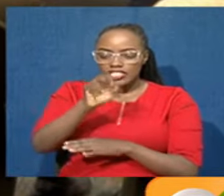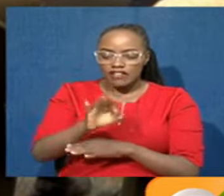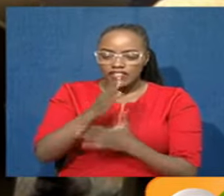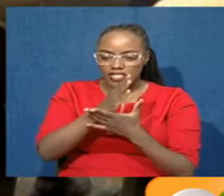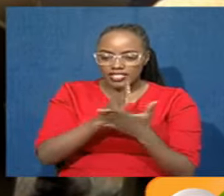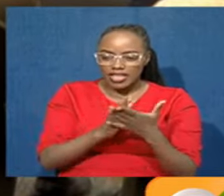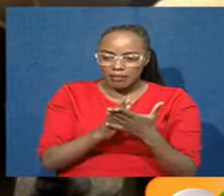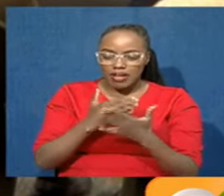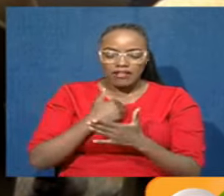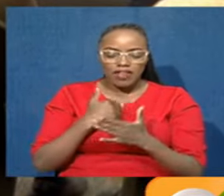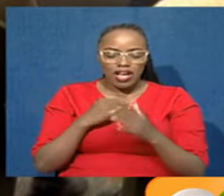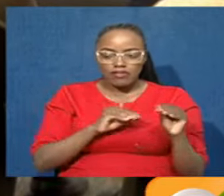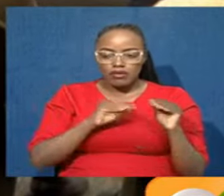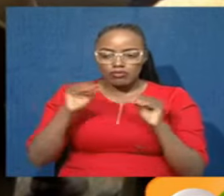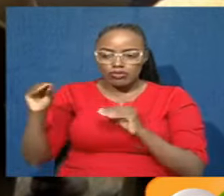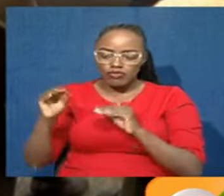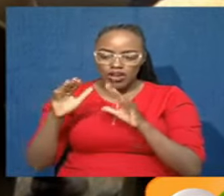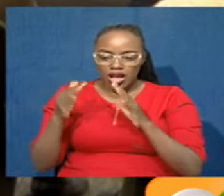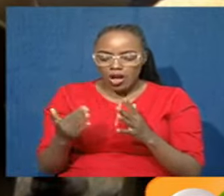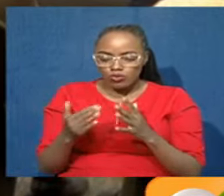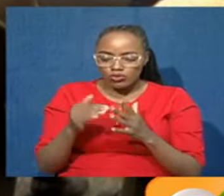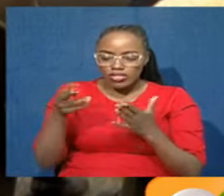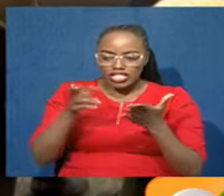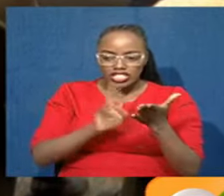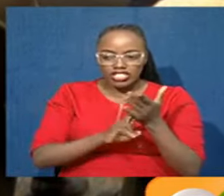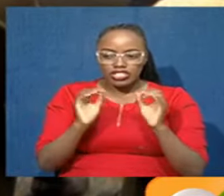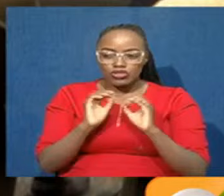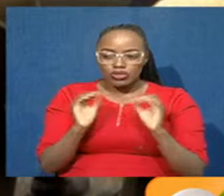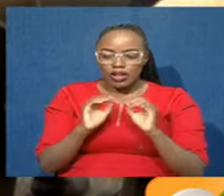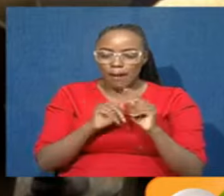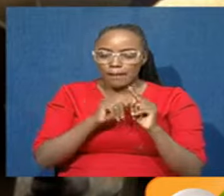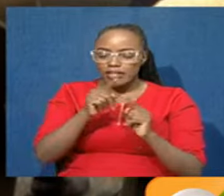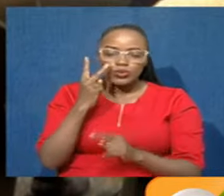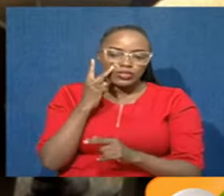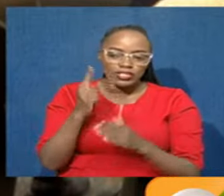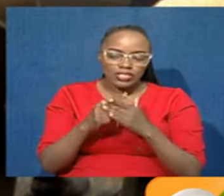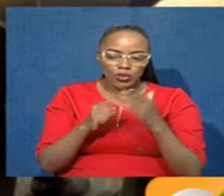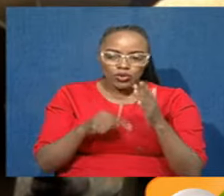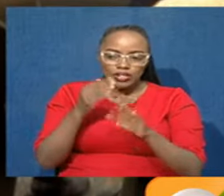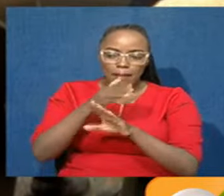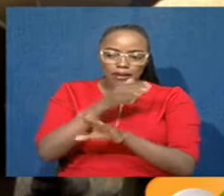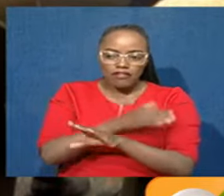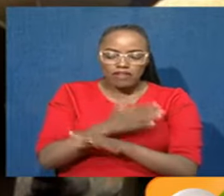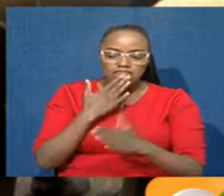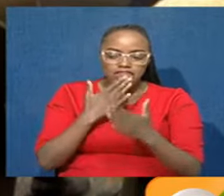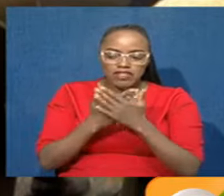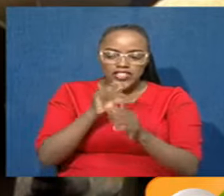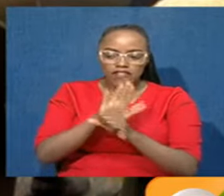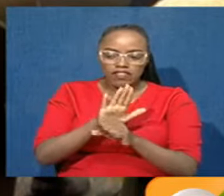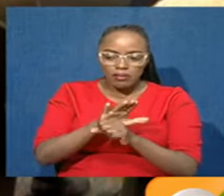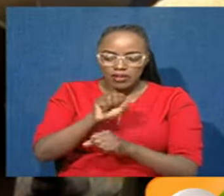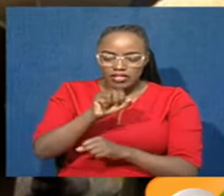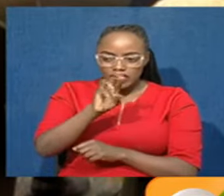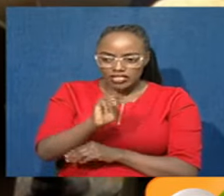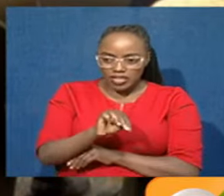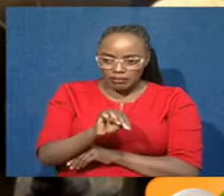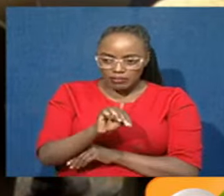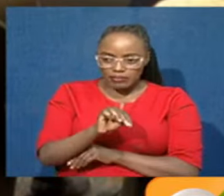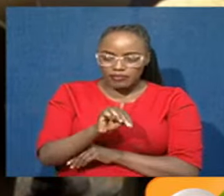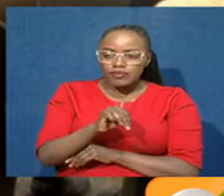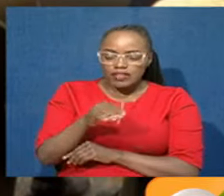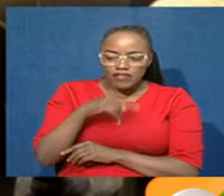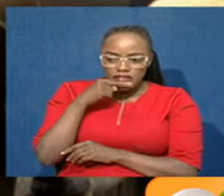of them had no transitions in form of registration. What did you witness? Yeah, thank you very much, Sam. Yeah, as